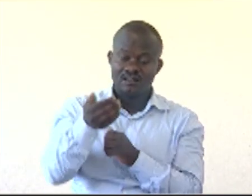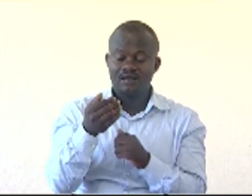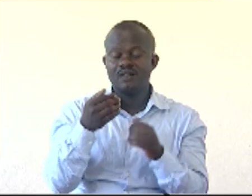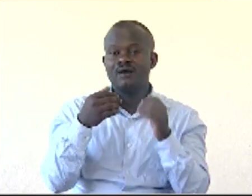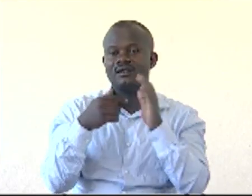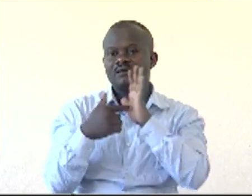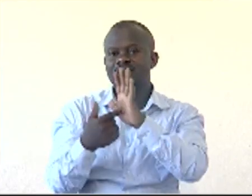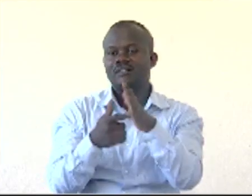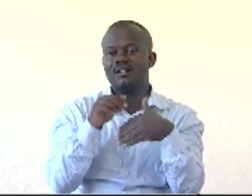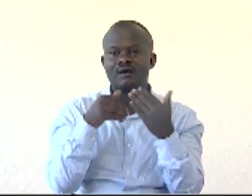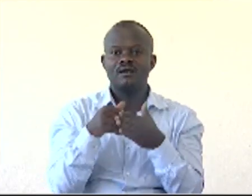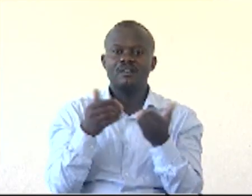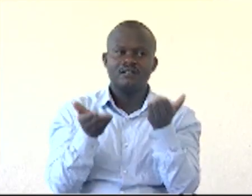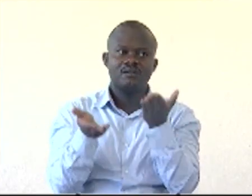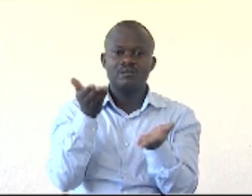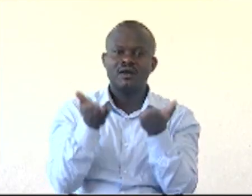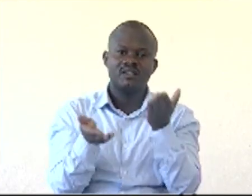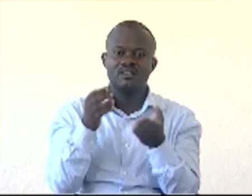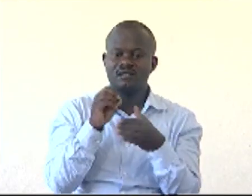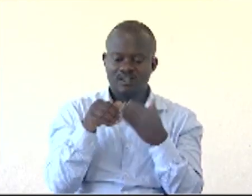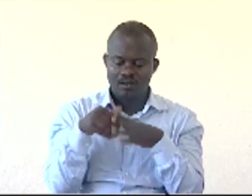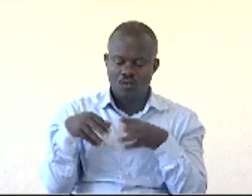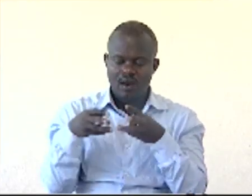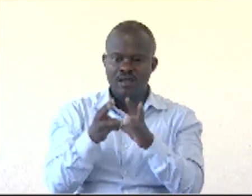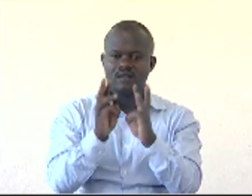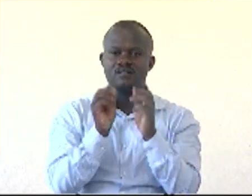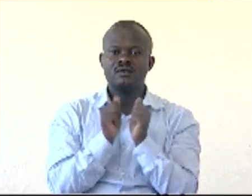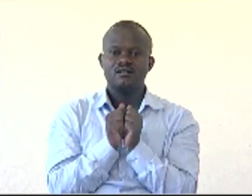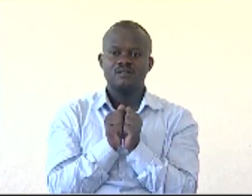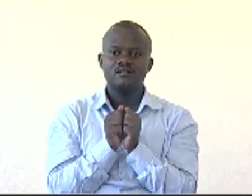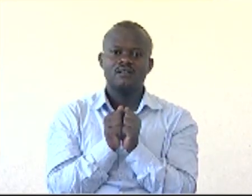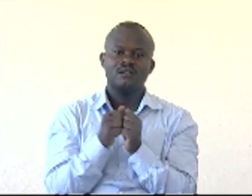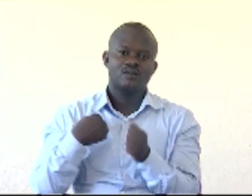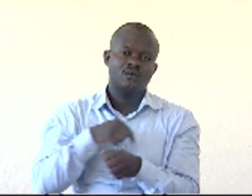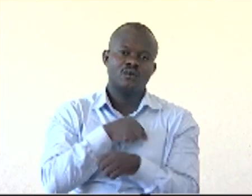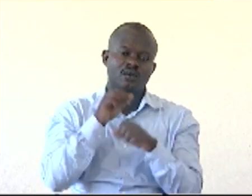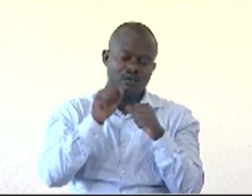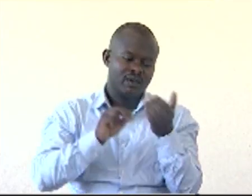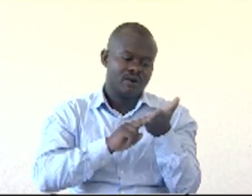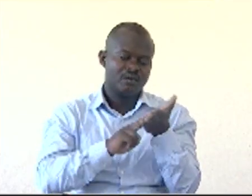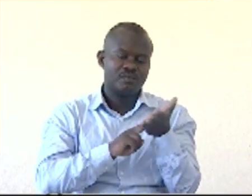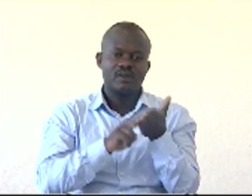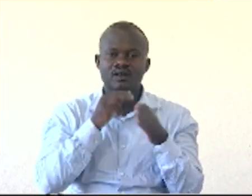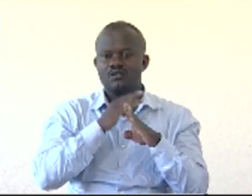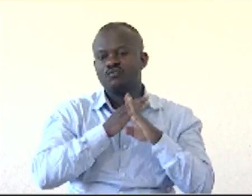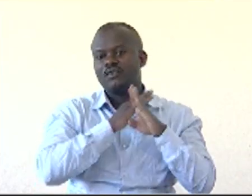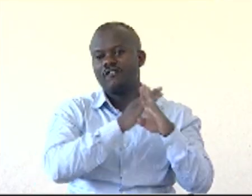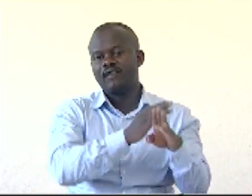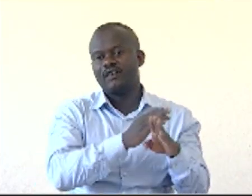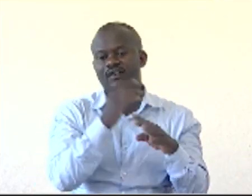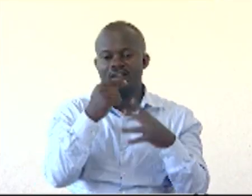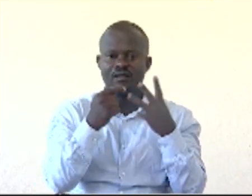symptoms, and measures or ways we can apply to prevent